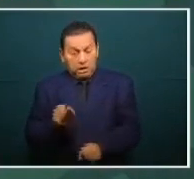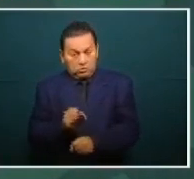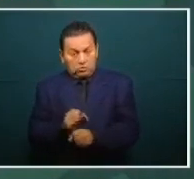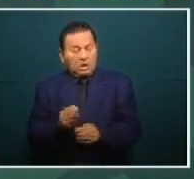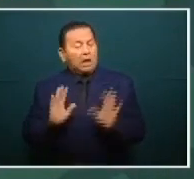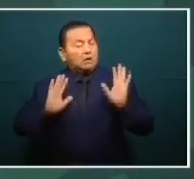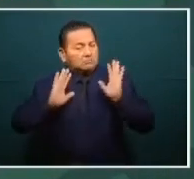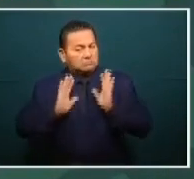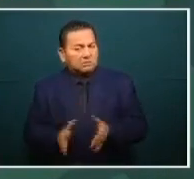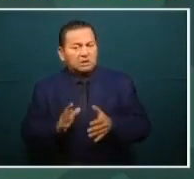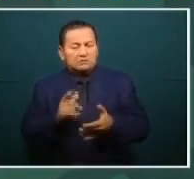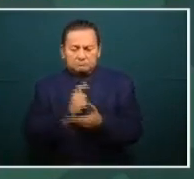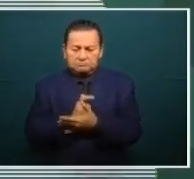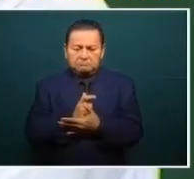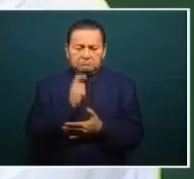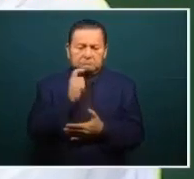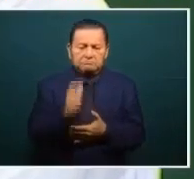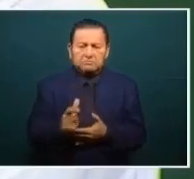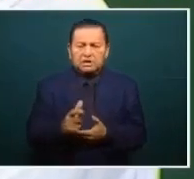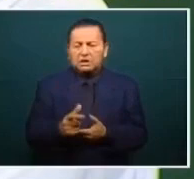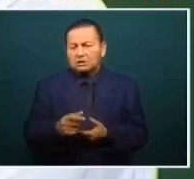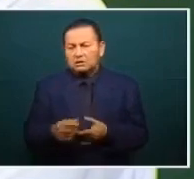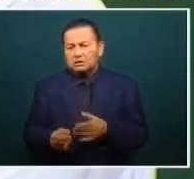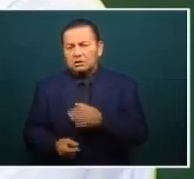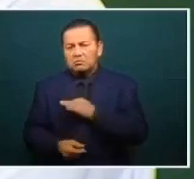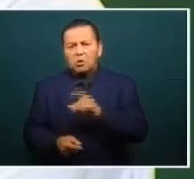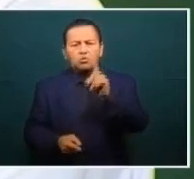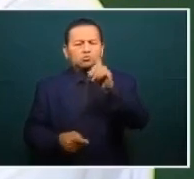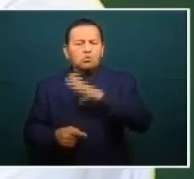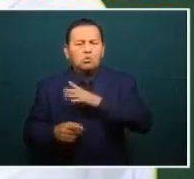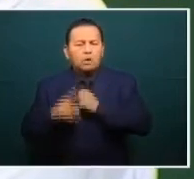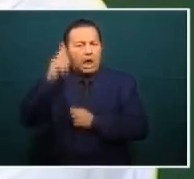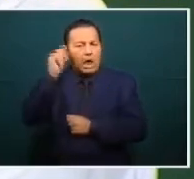And they weren't getting any funds.